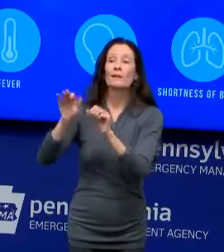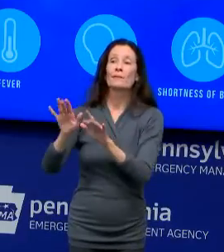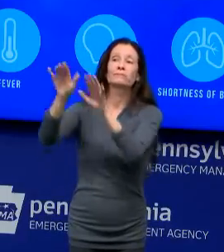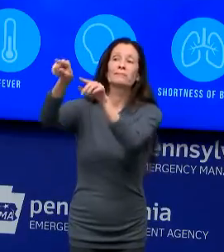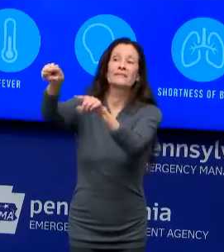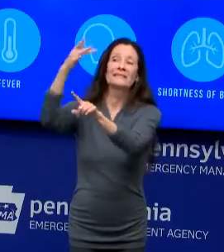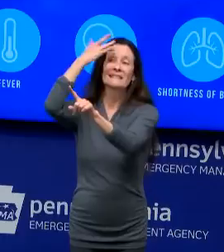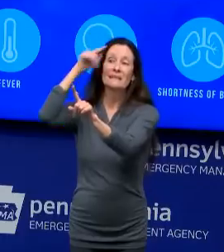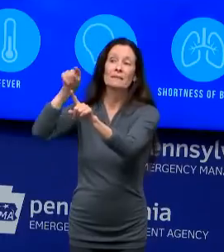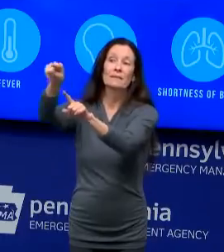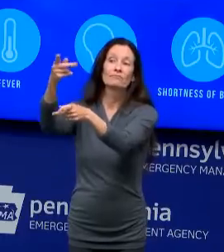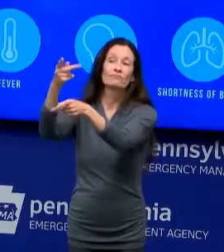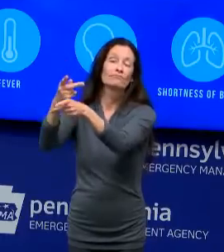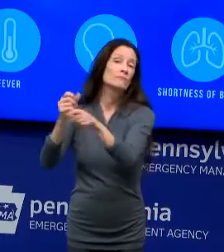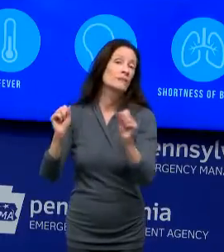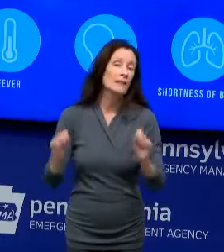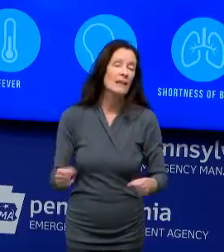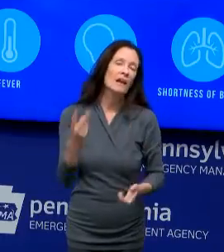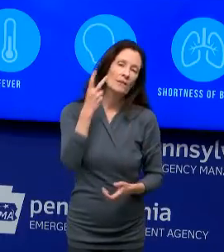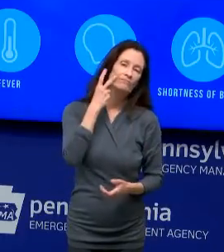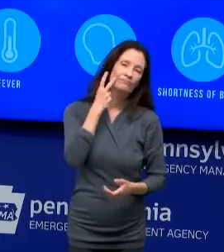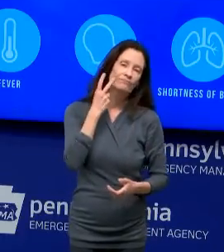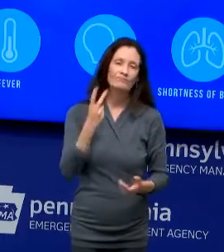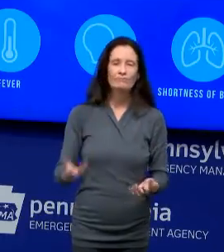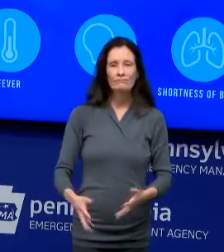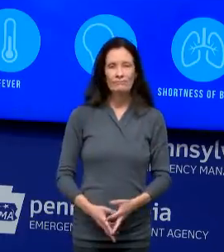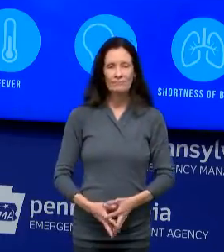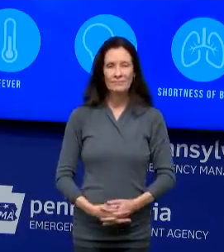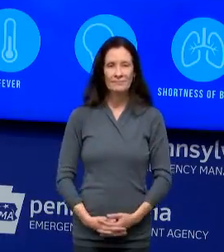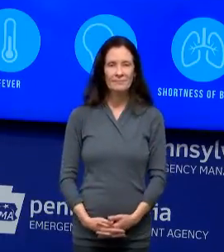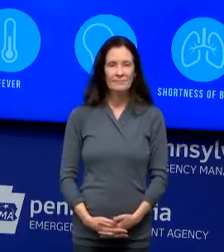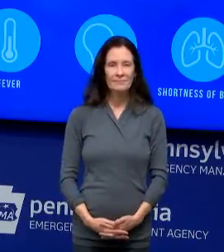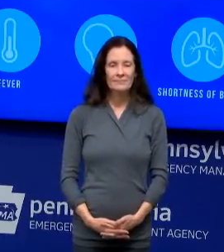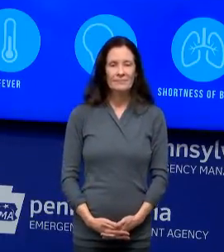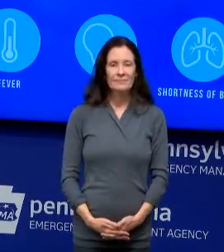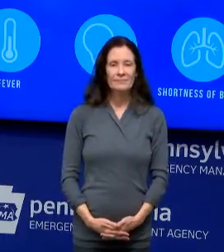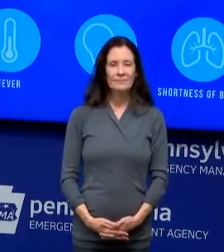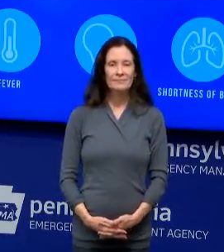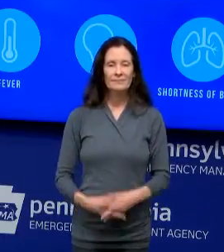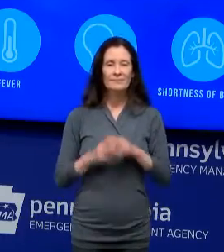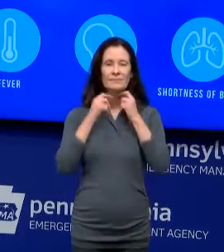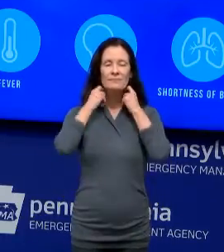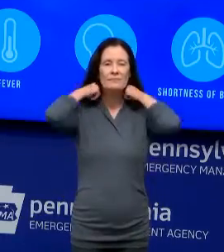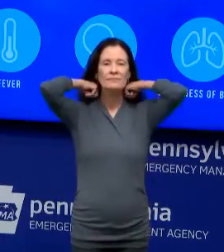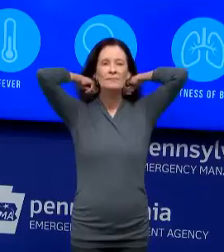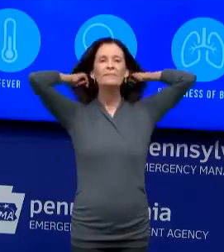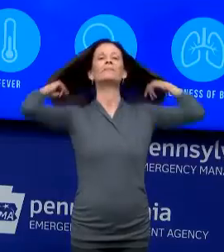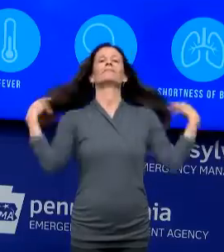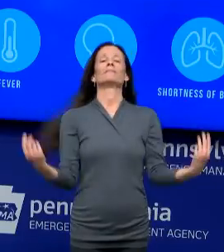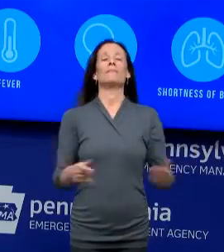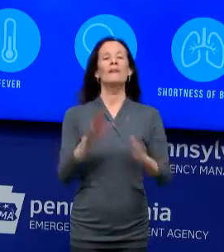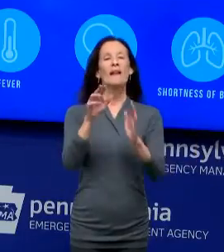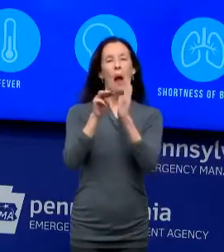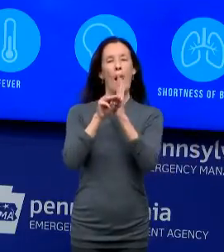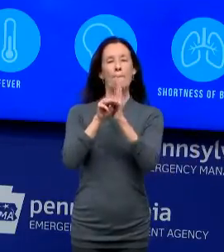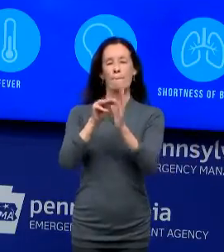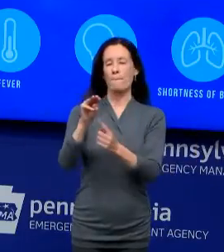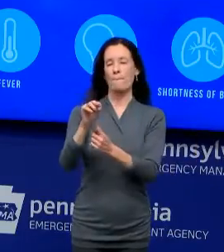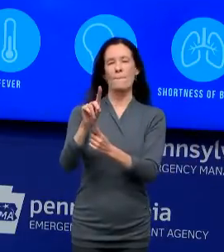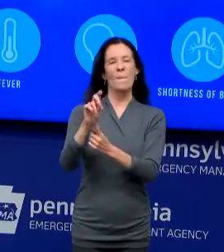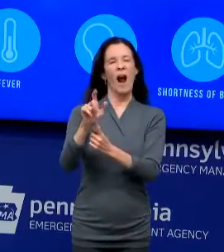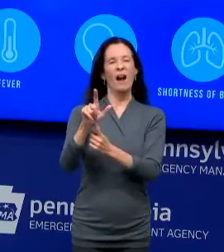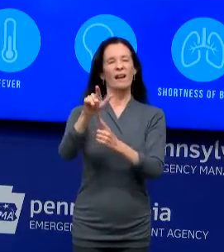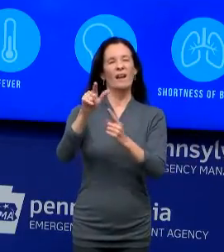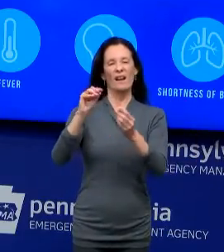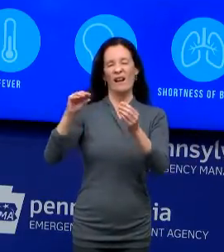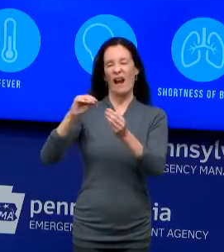different outlets, including the PLS Reporter and News Talk 104.1. Will the modeling tool Governor Wolf outlined yesterday, will it be